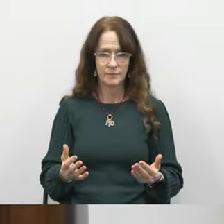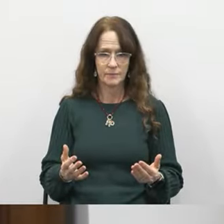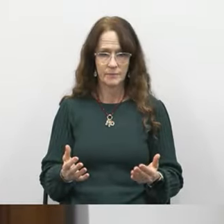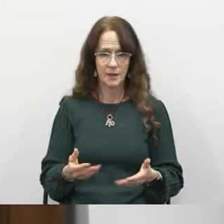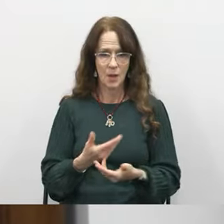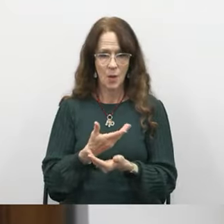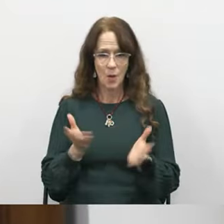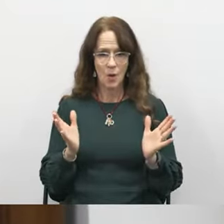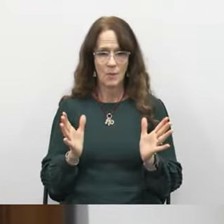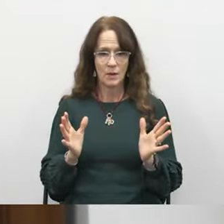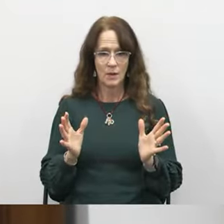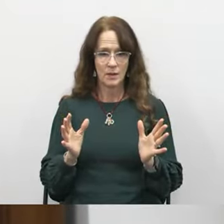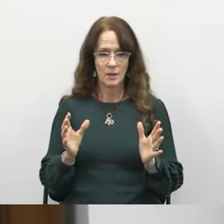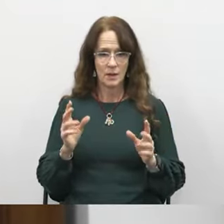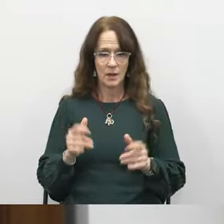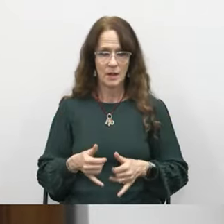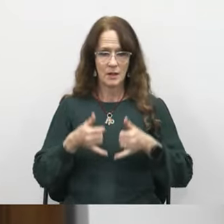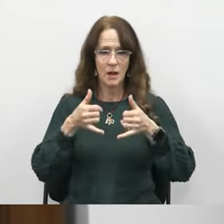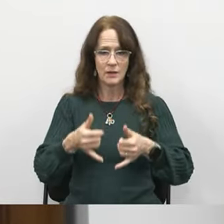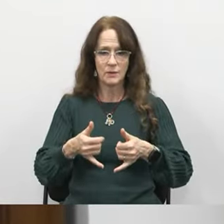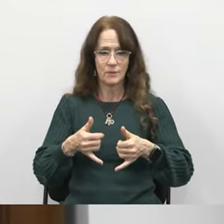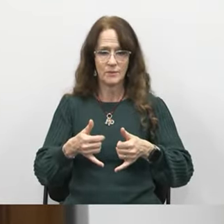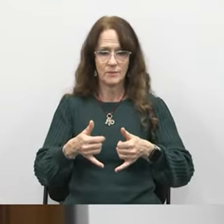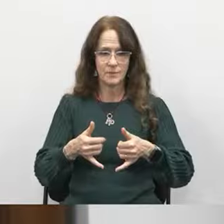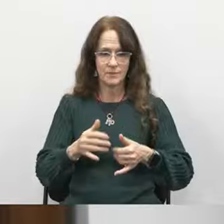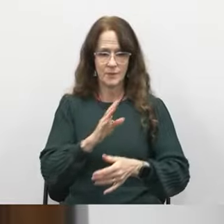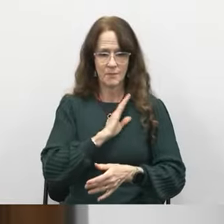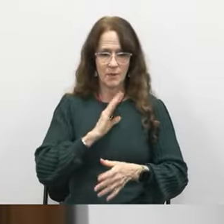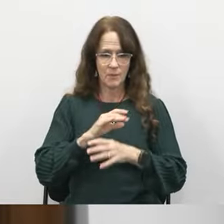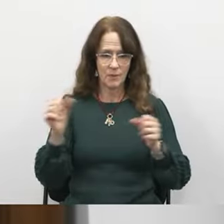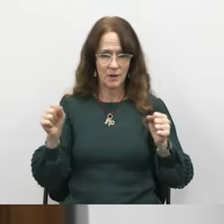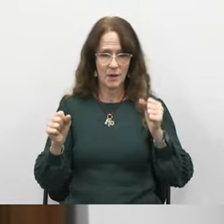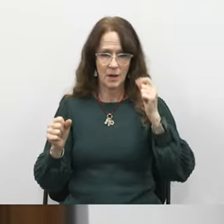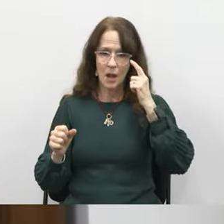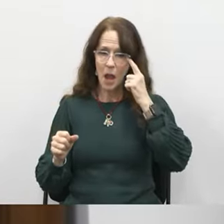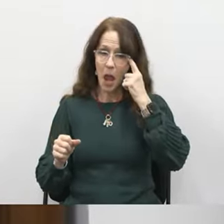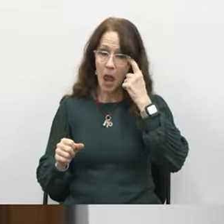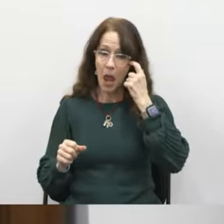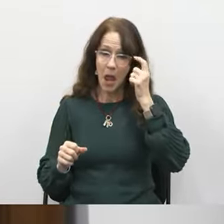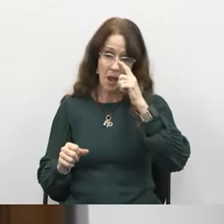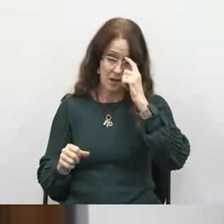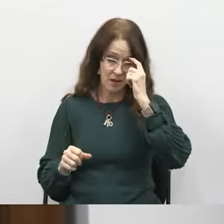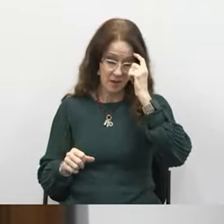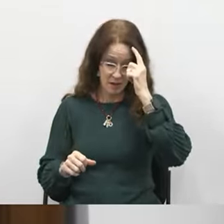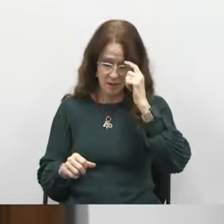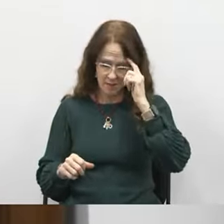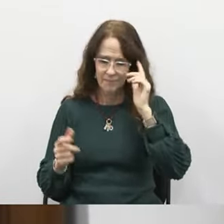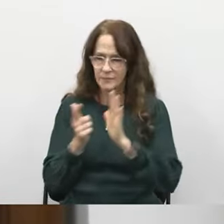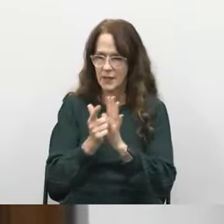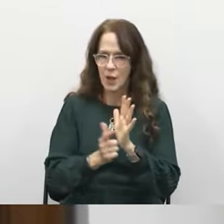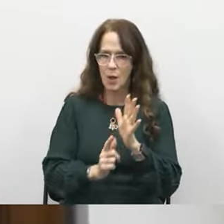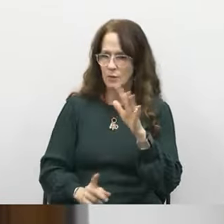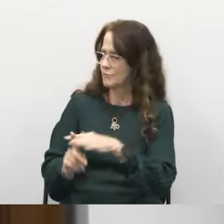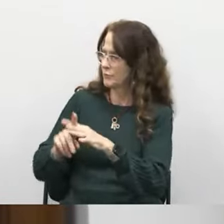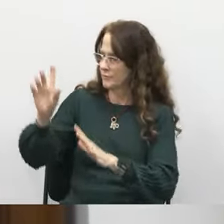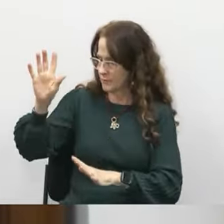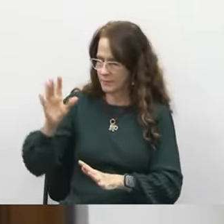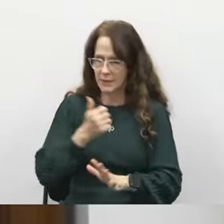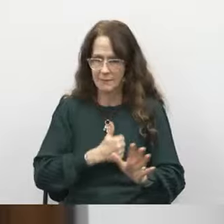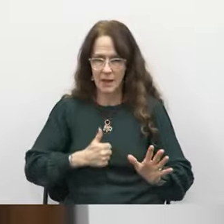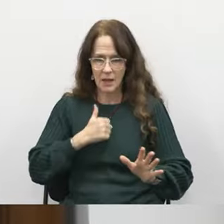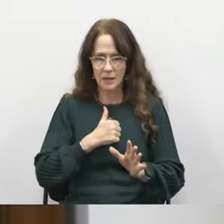open the floor for nominations for board president. President Craighead, if I I'm sorry. I'm sorry. I apologize. If I could